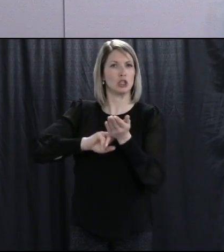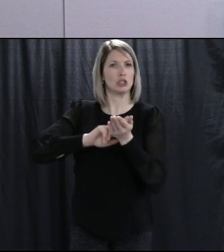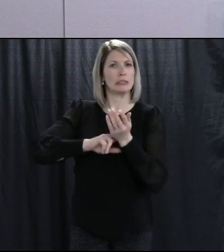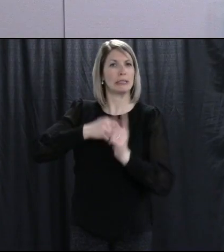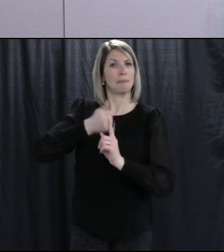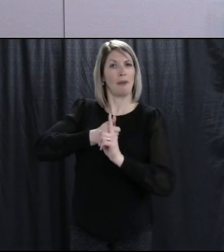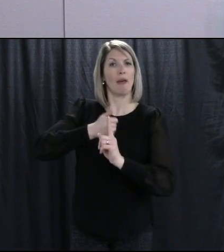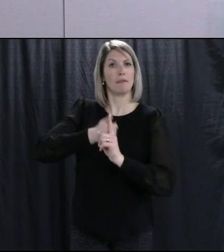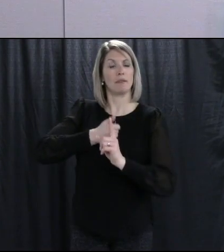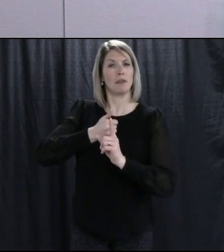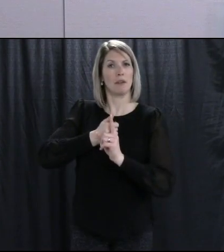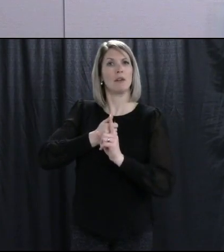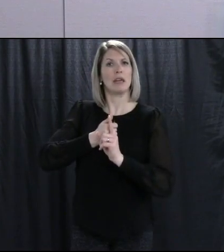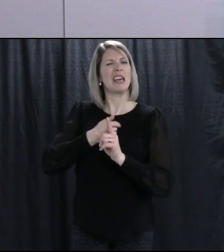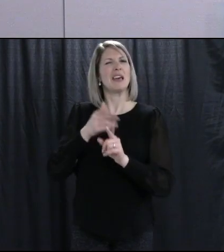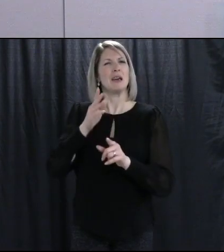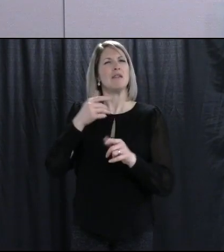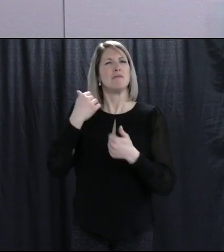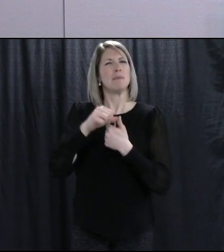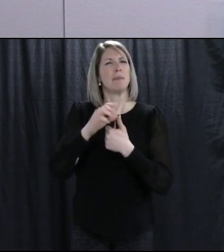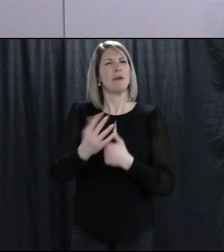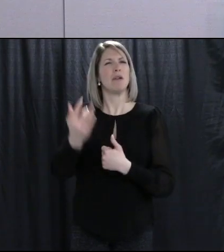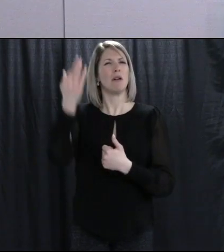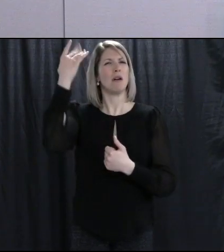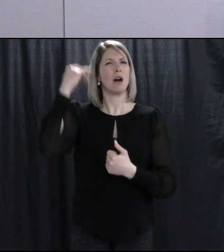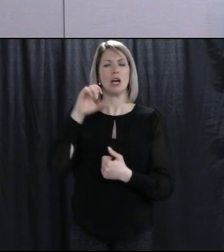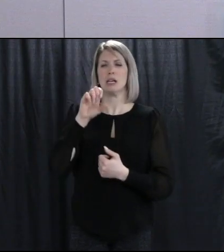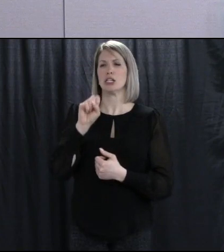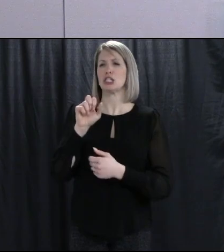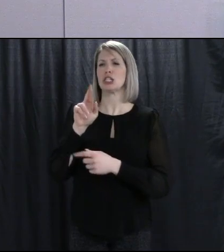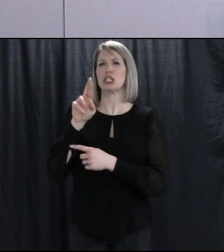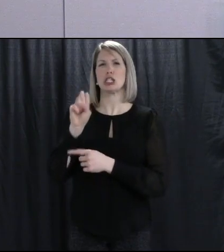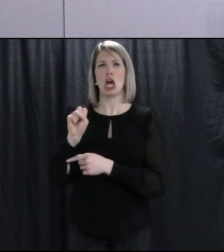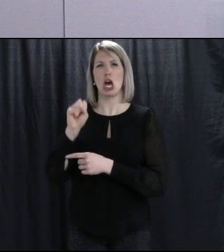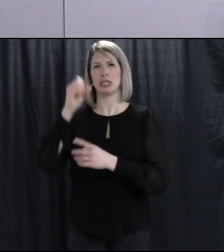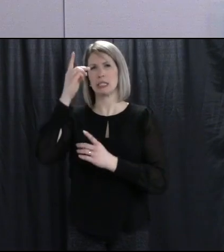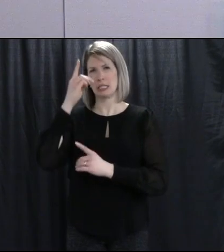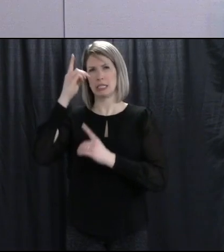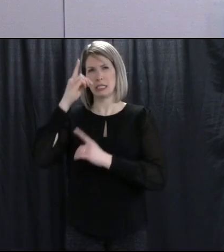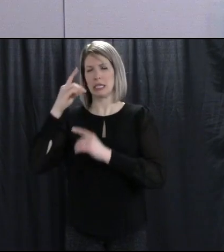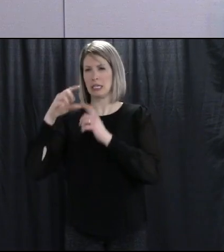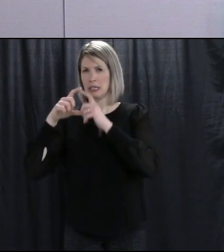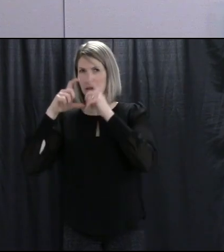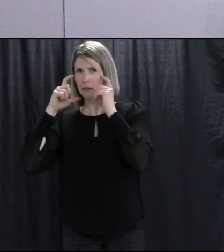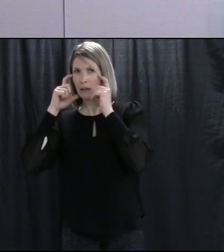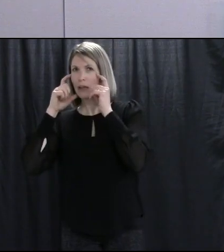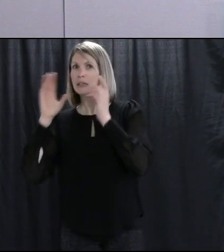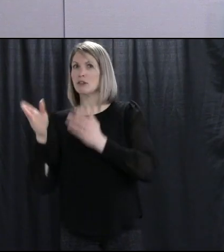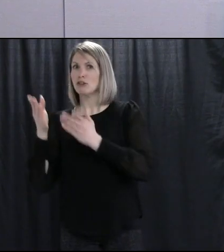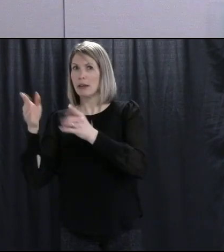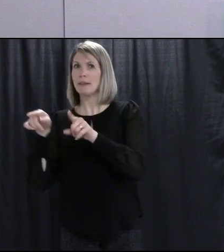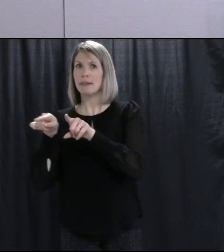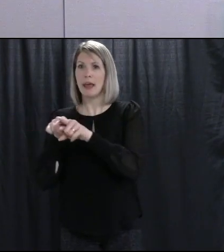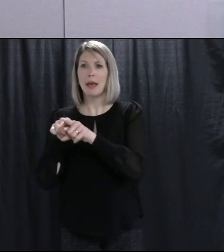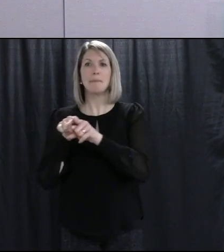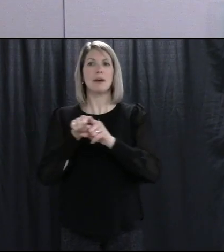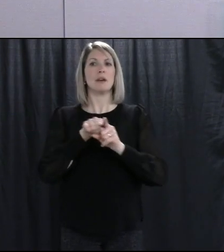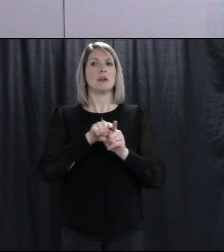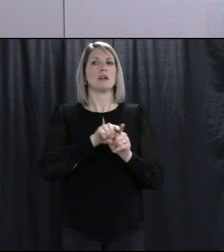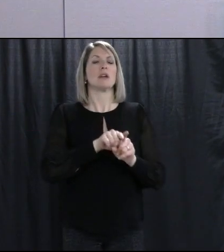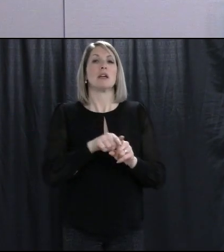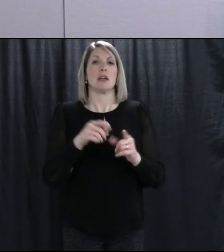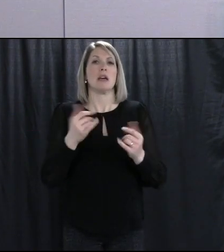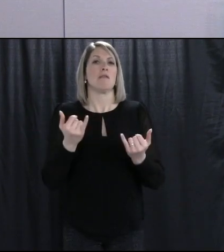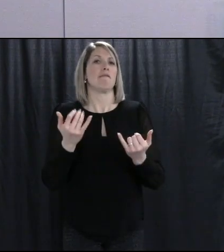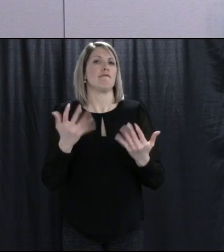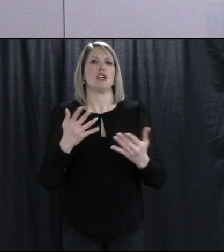really protect anyone around the virus. You had a teleconference today, I believe, with the healthcare workers'